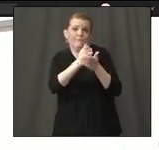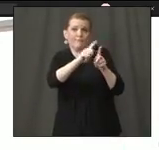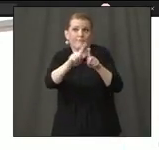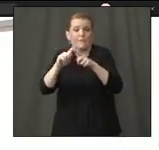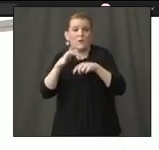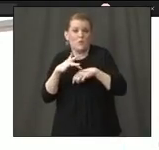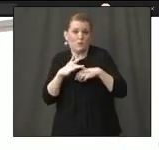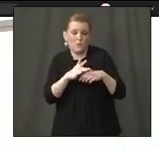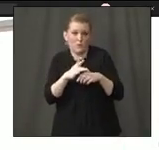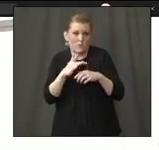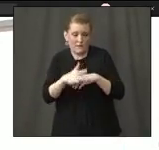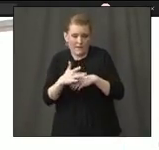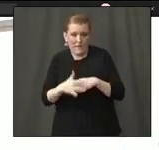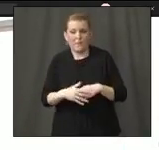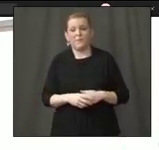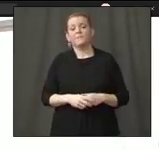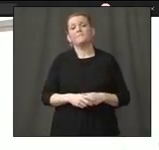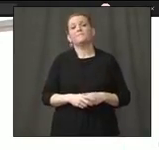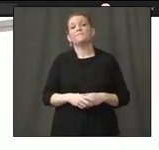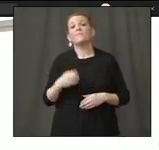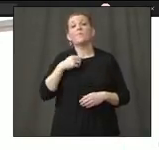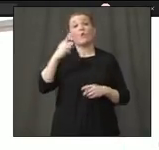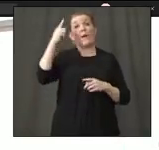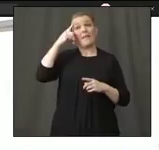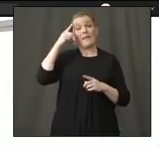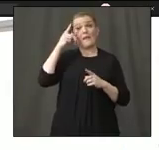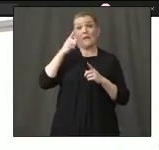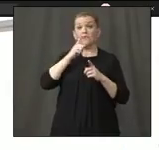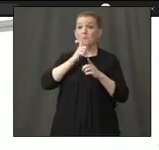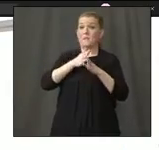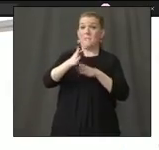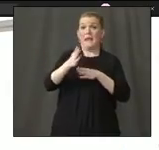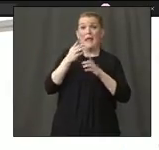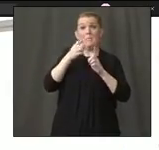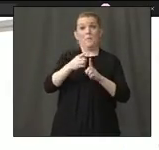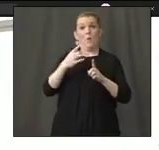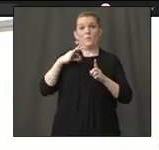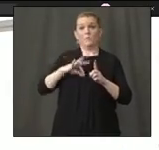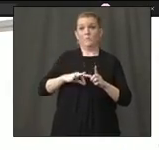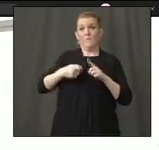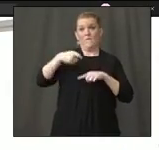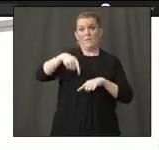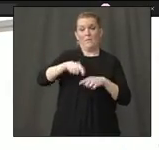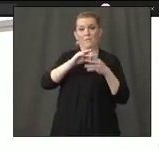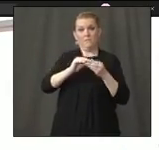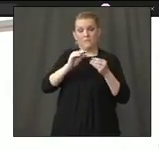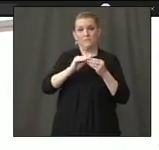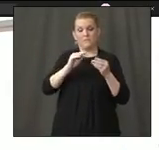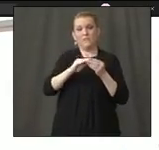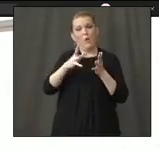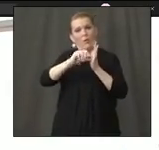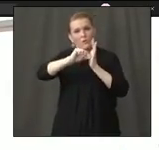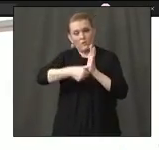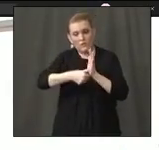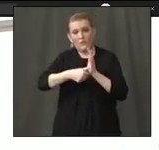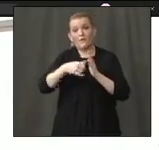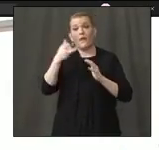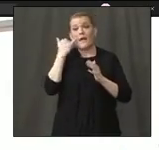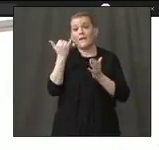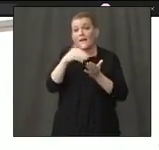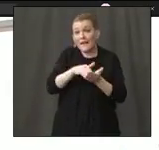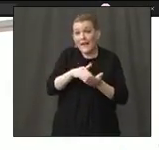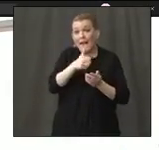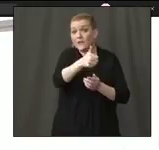for small businesses is, again, if you have submitted an application, you have an application in that pipeline for